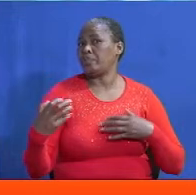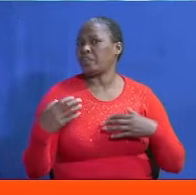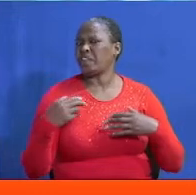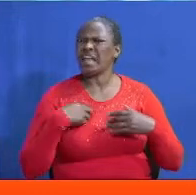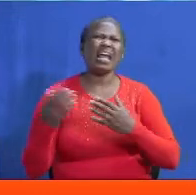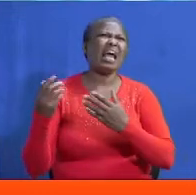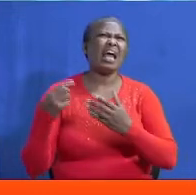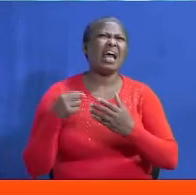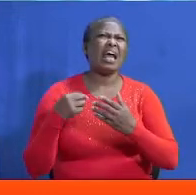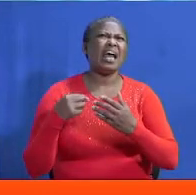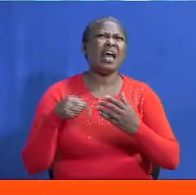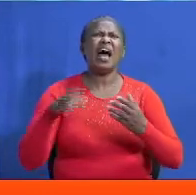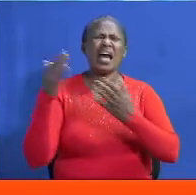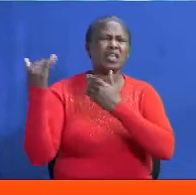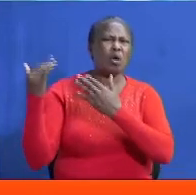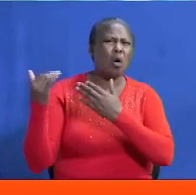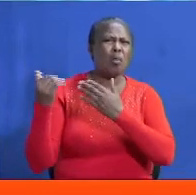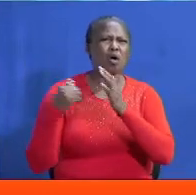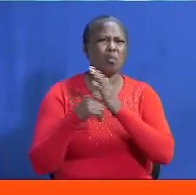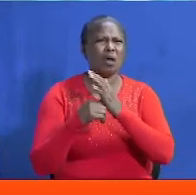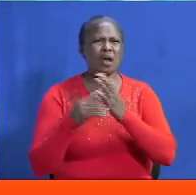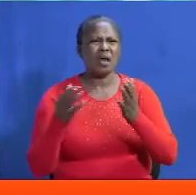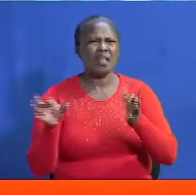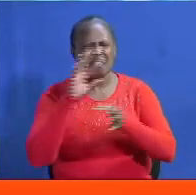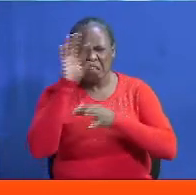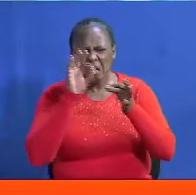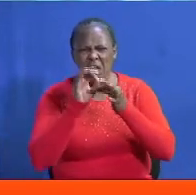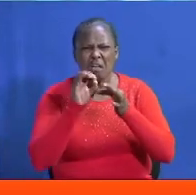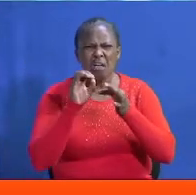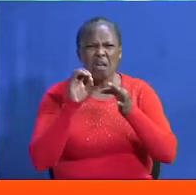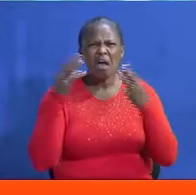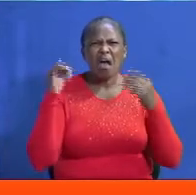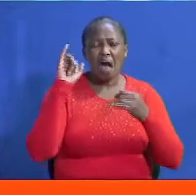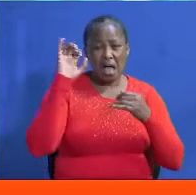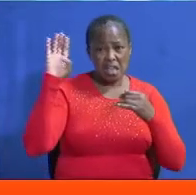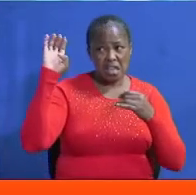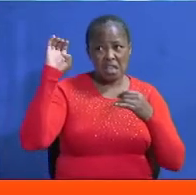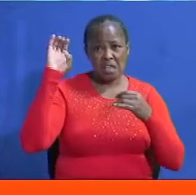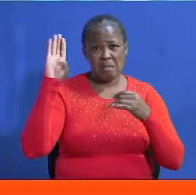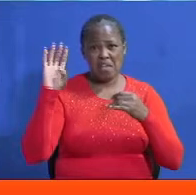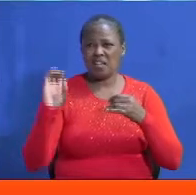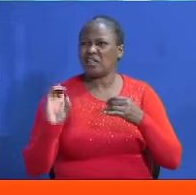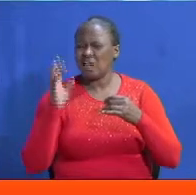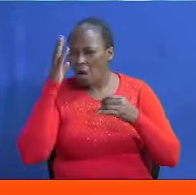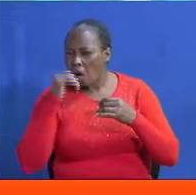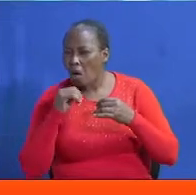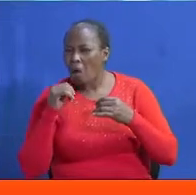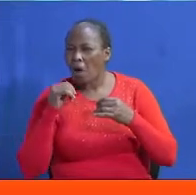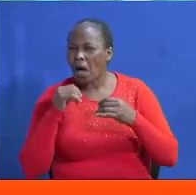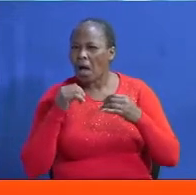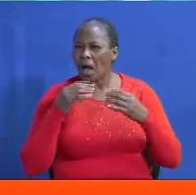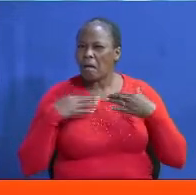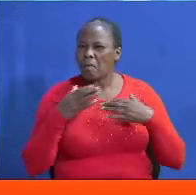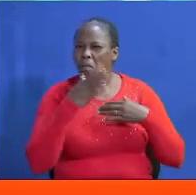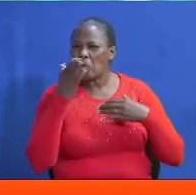it. I hope the problem is they have a perfect excuse, which is IBC. Everyone knows IBC cannot conduct free, fair, and